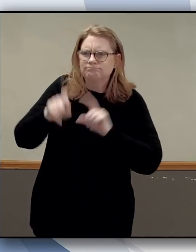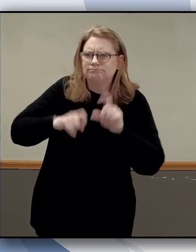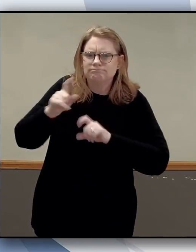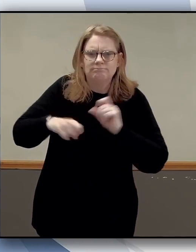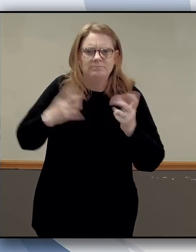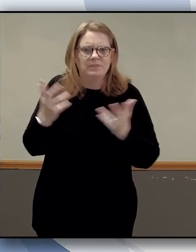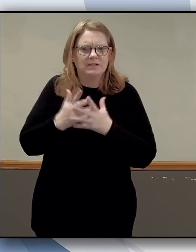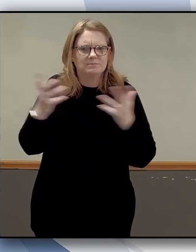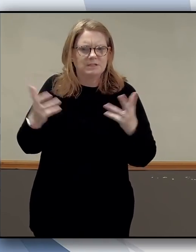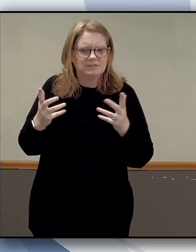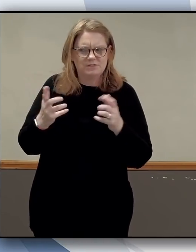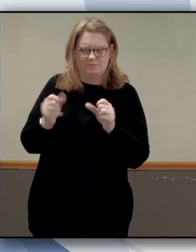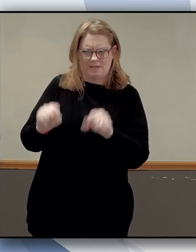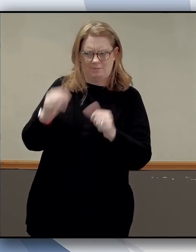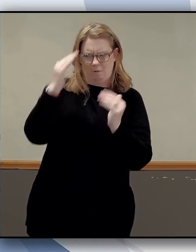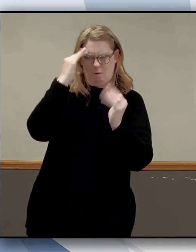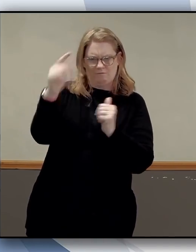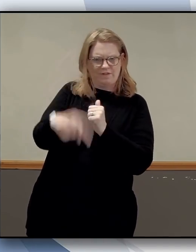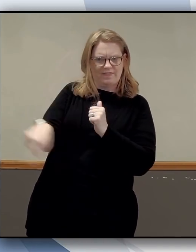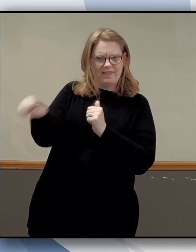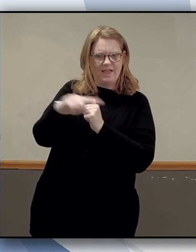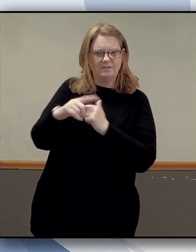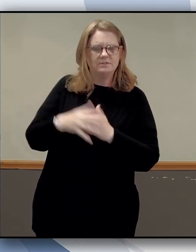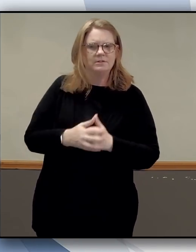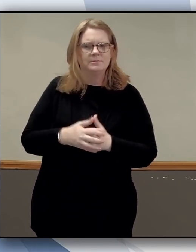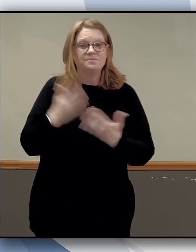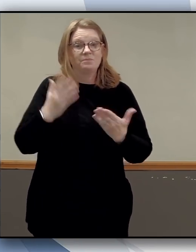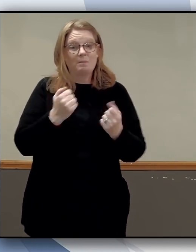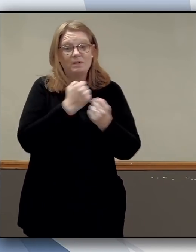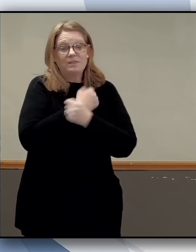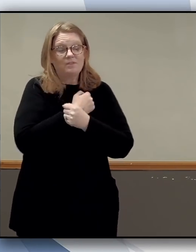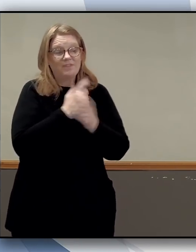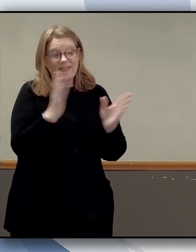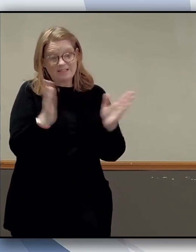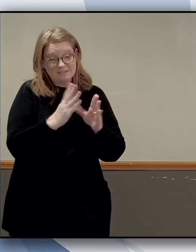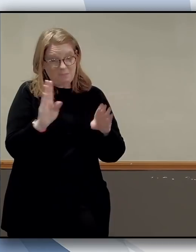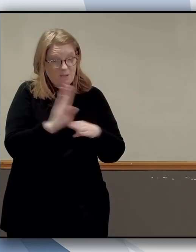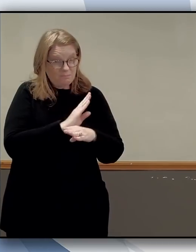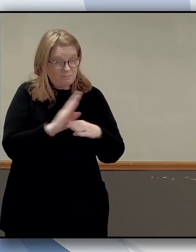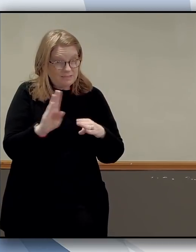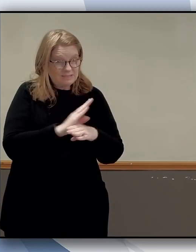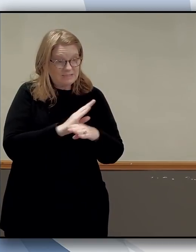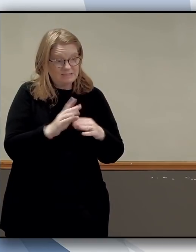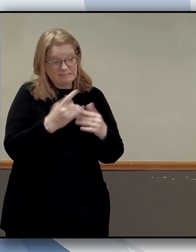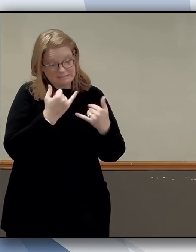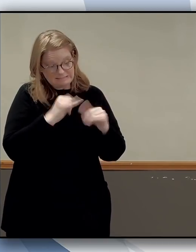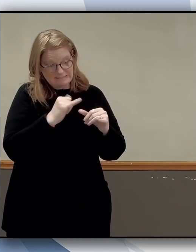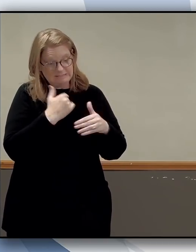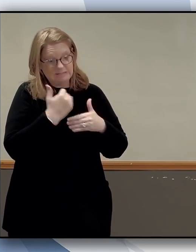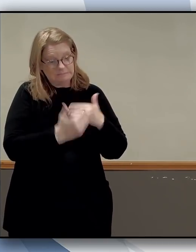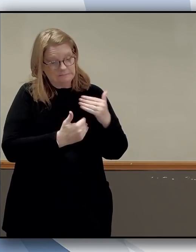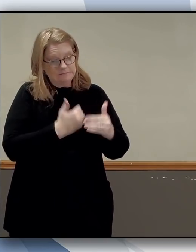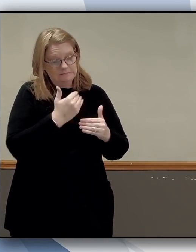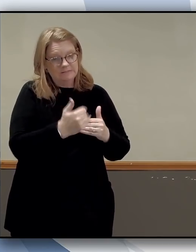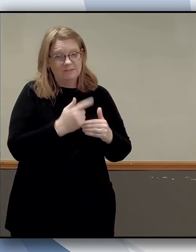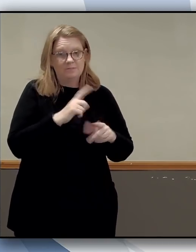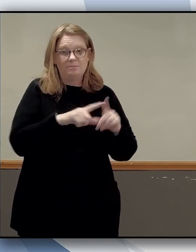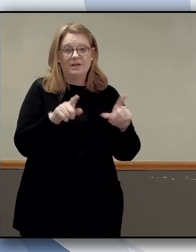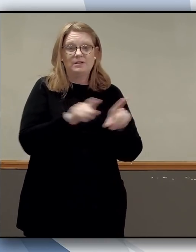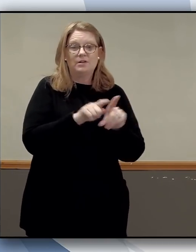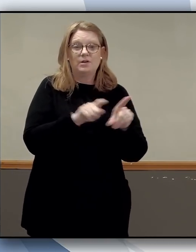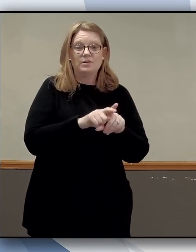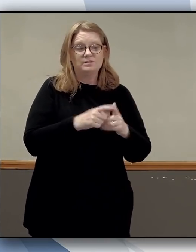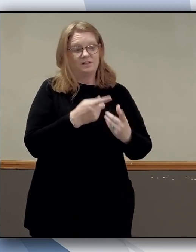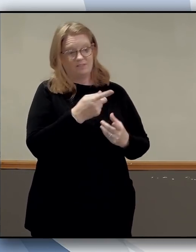be. But maybe your love is for the small business owner that's struggling to keep going, but maybe that small business owner is a spouse or a